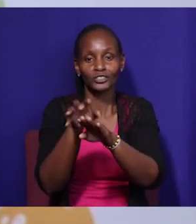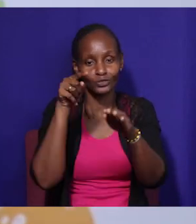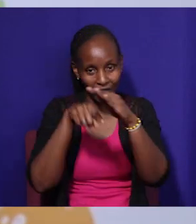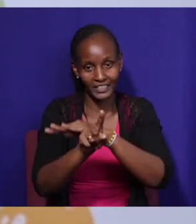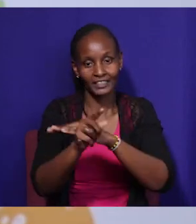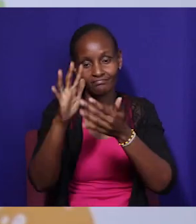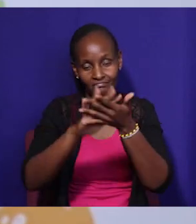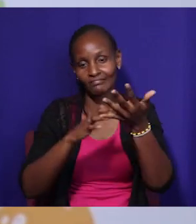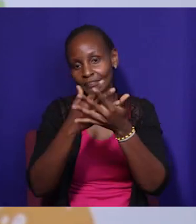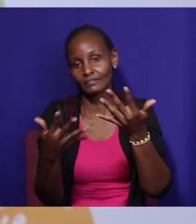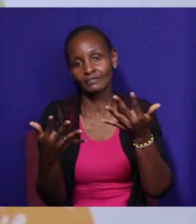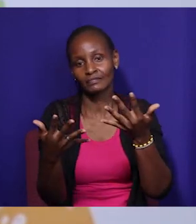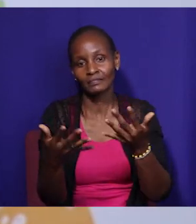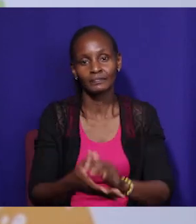in.